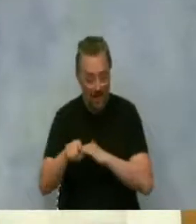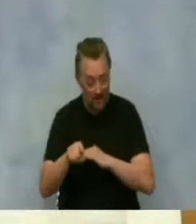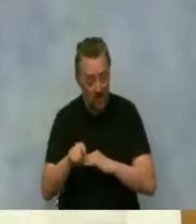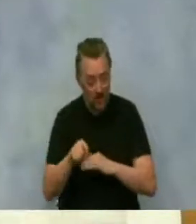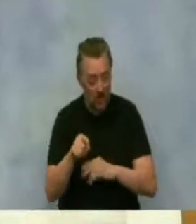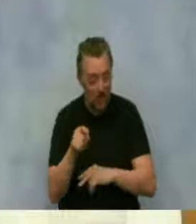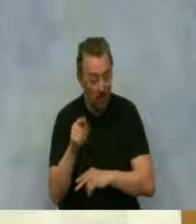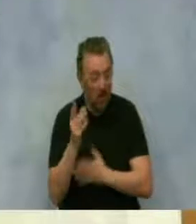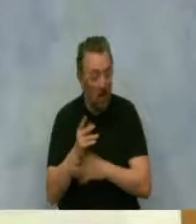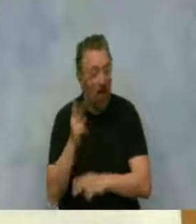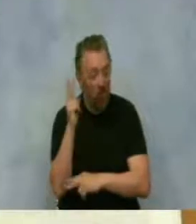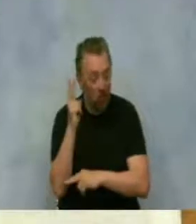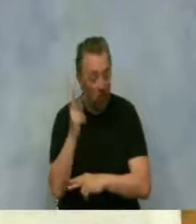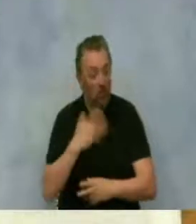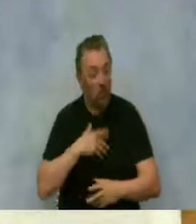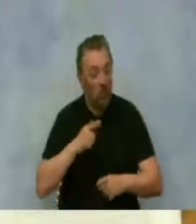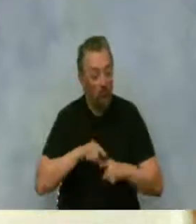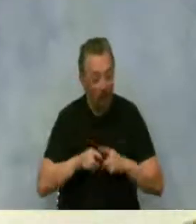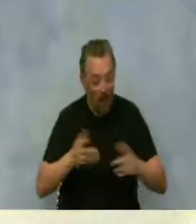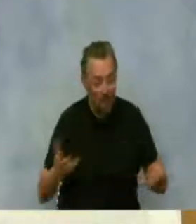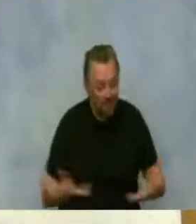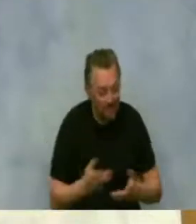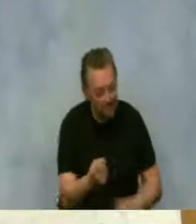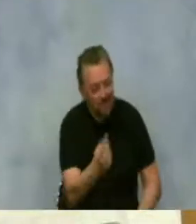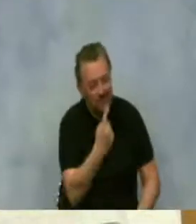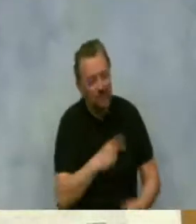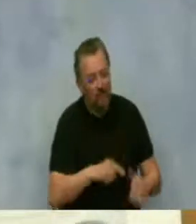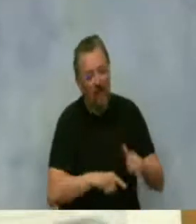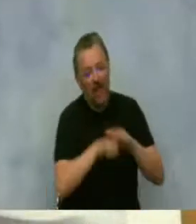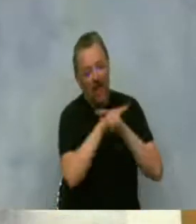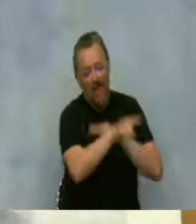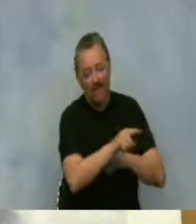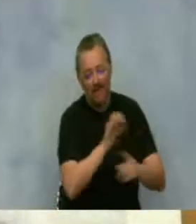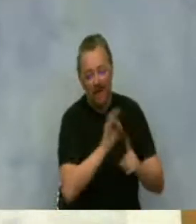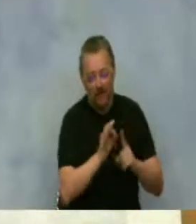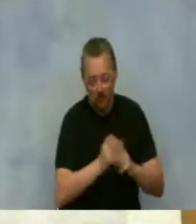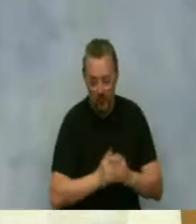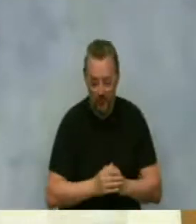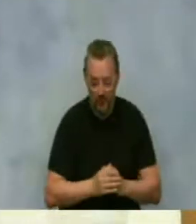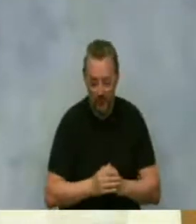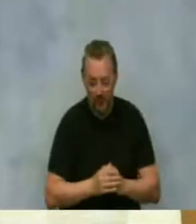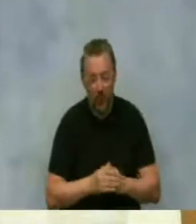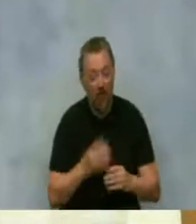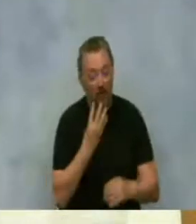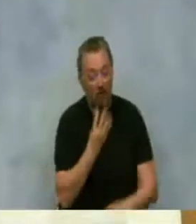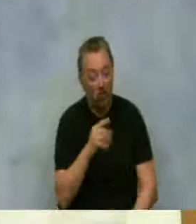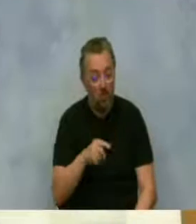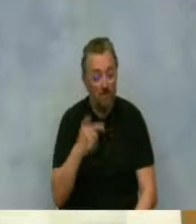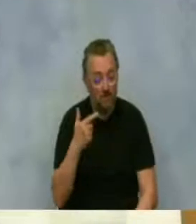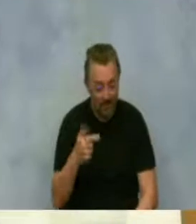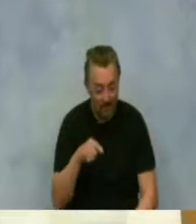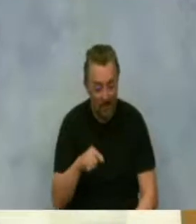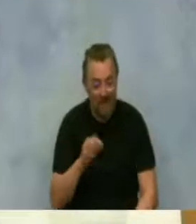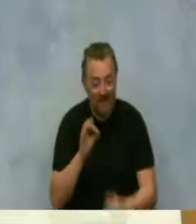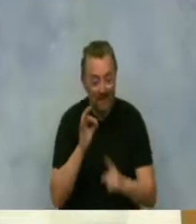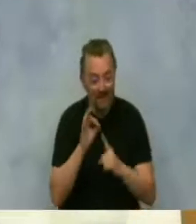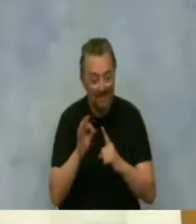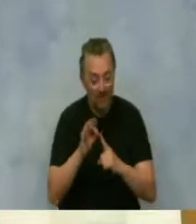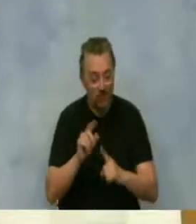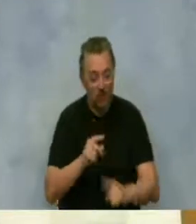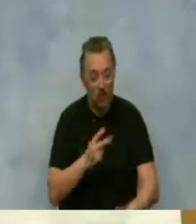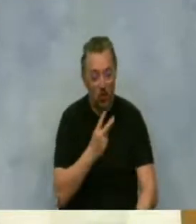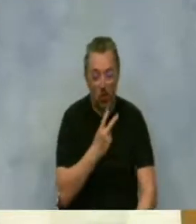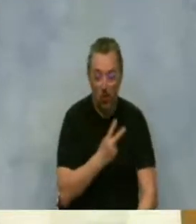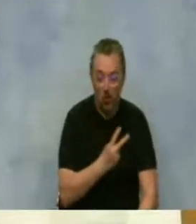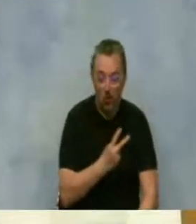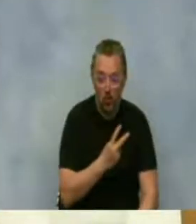do try and encourage that to happen. Moving on to section 4.7 of the report, that details that there were 21 employees left